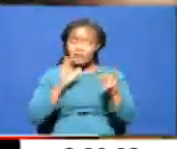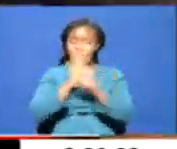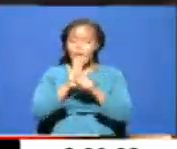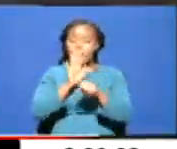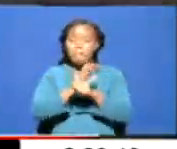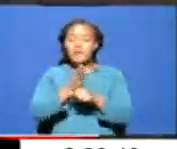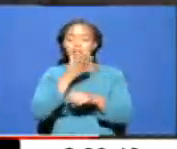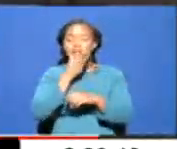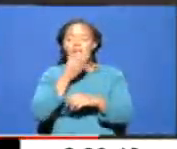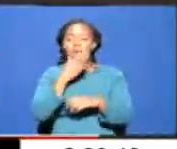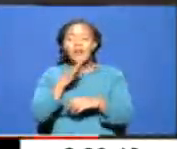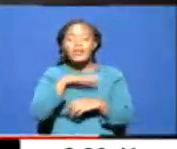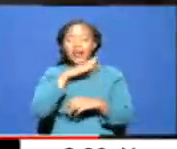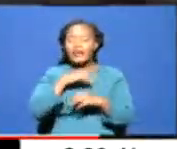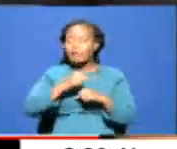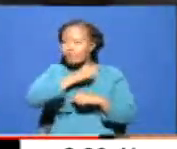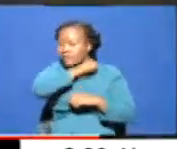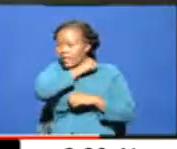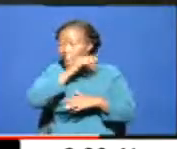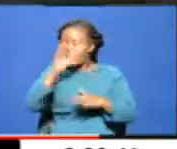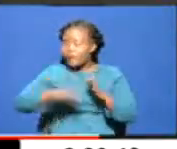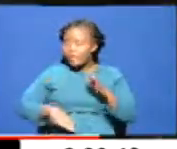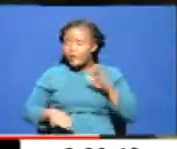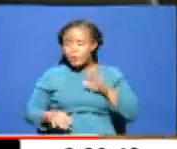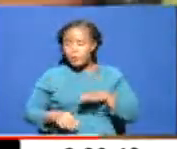from suicide than women.